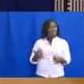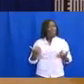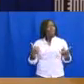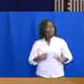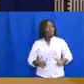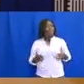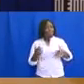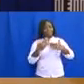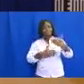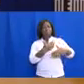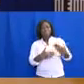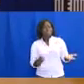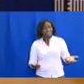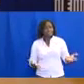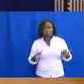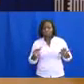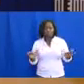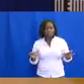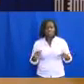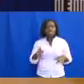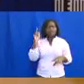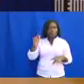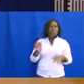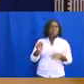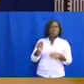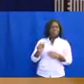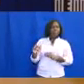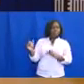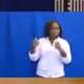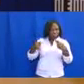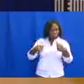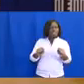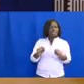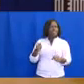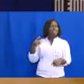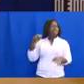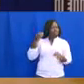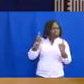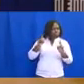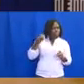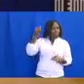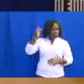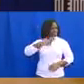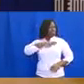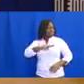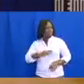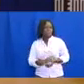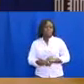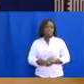and progress. We have to confront our present and future with confidence,